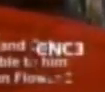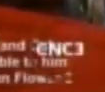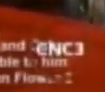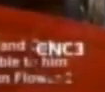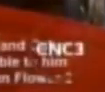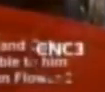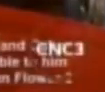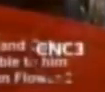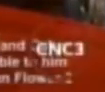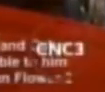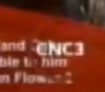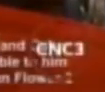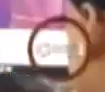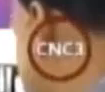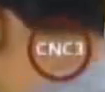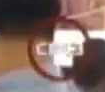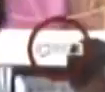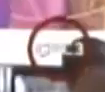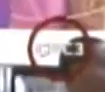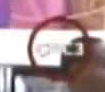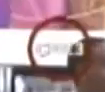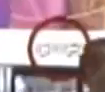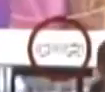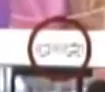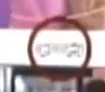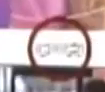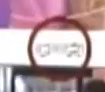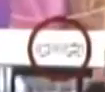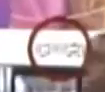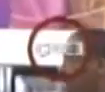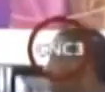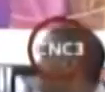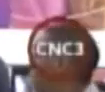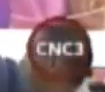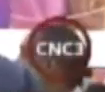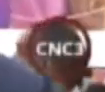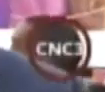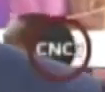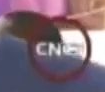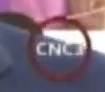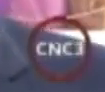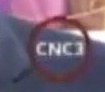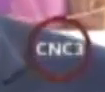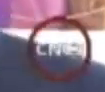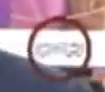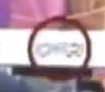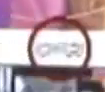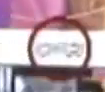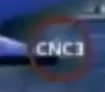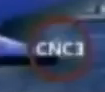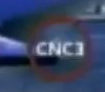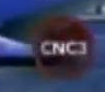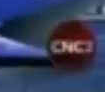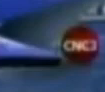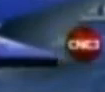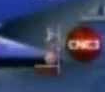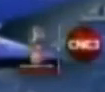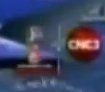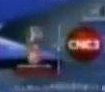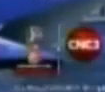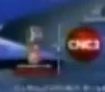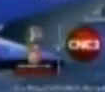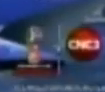Prime Minister in the middle of August to probe the procurement of the Ocean Flower 2 and Cabo Star vessels. The 1-month deadline